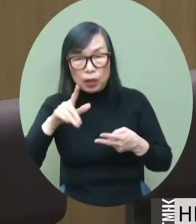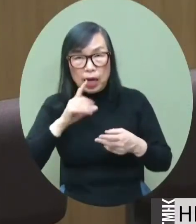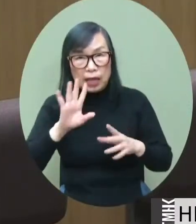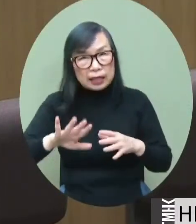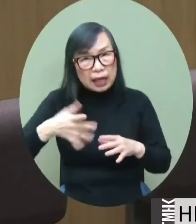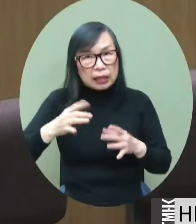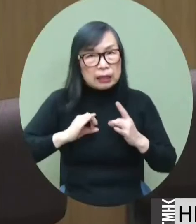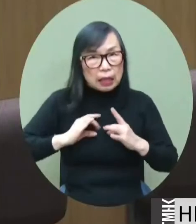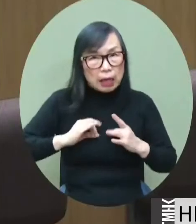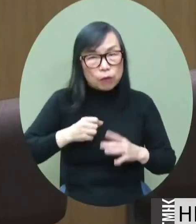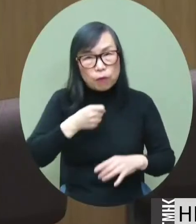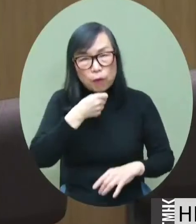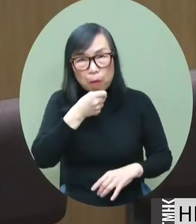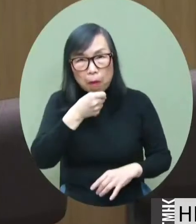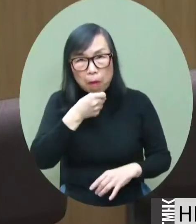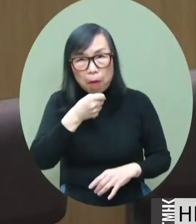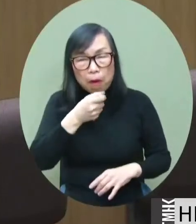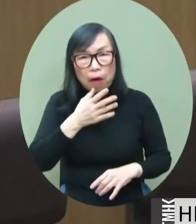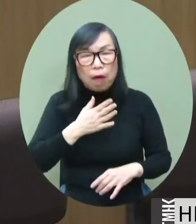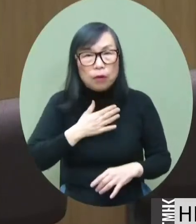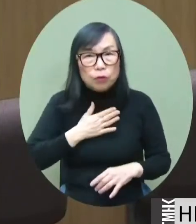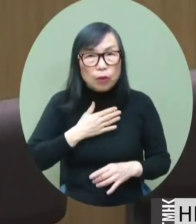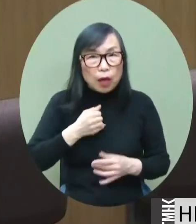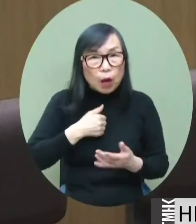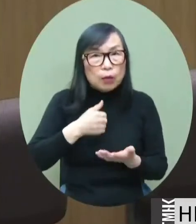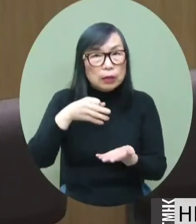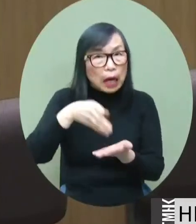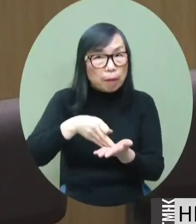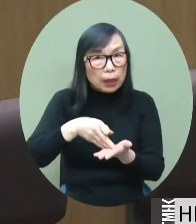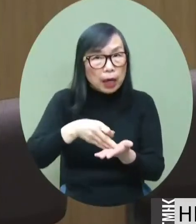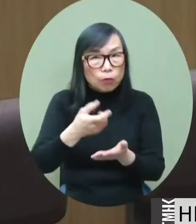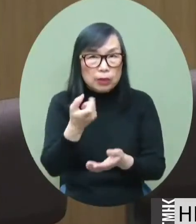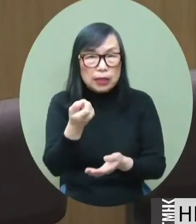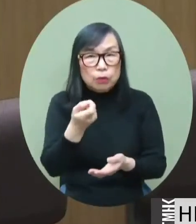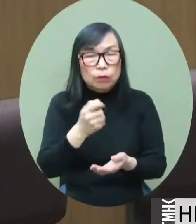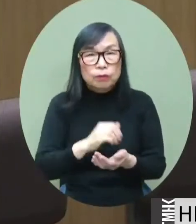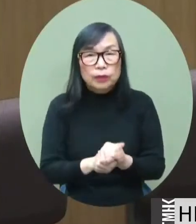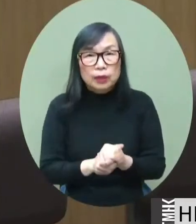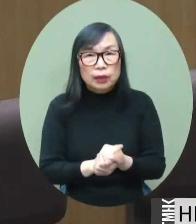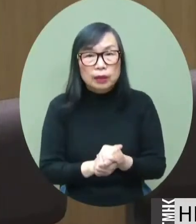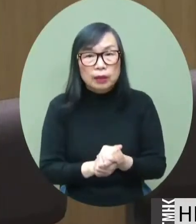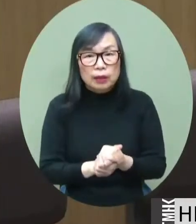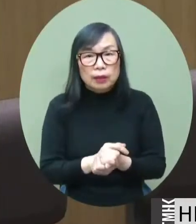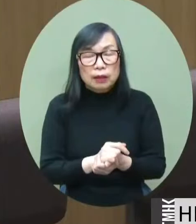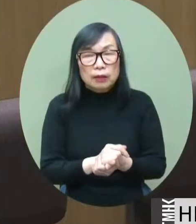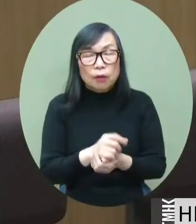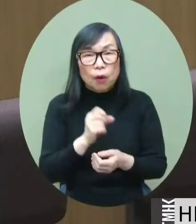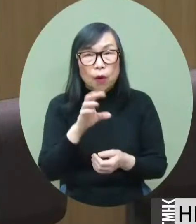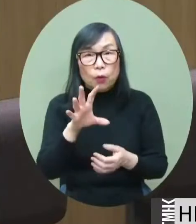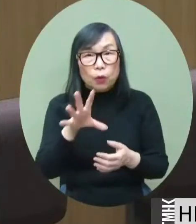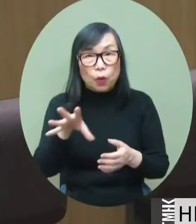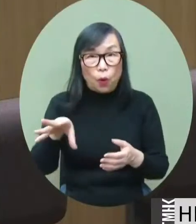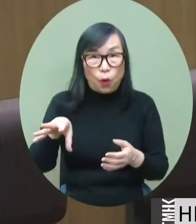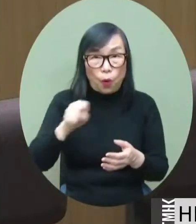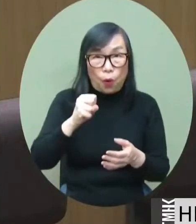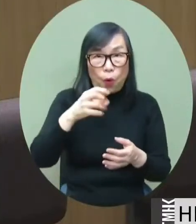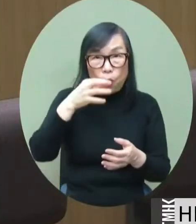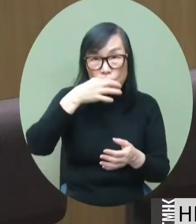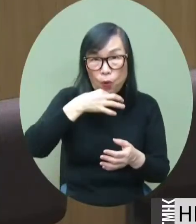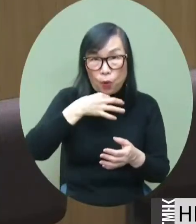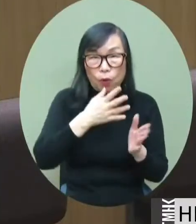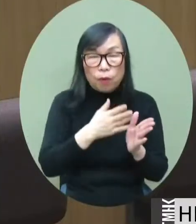get the oral antivirals, but in interviews, some private doctors said that not many private doctors expected